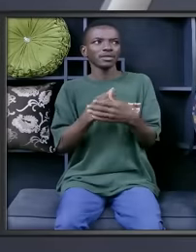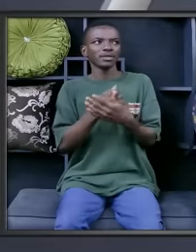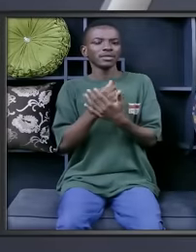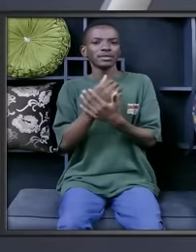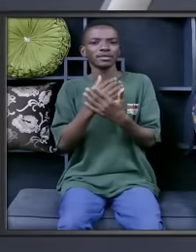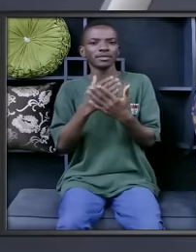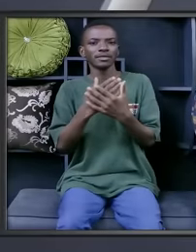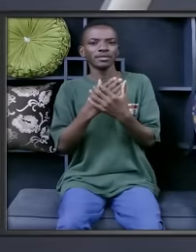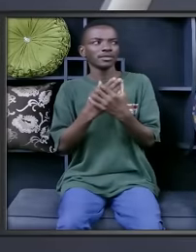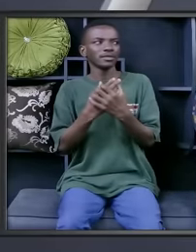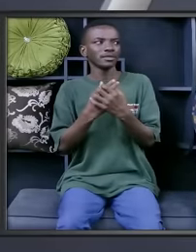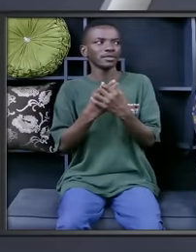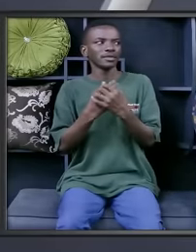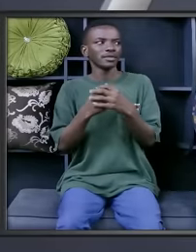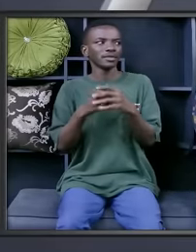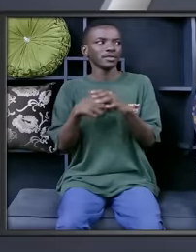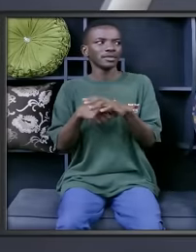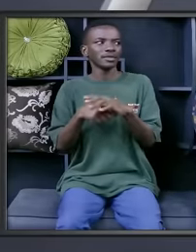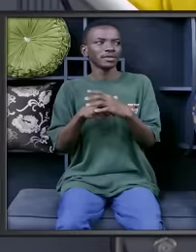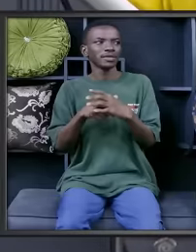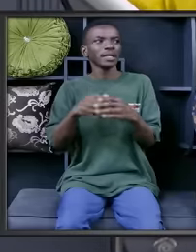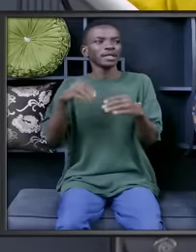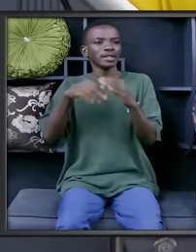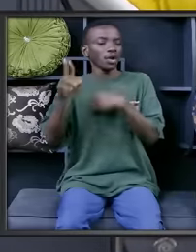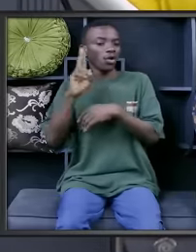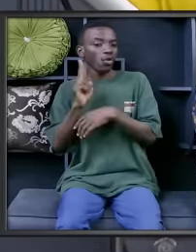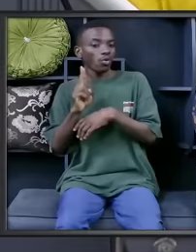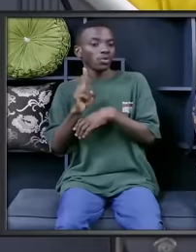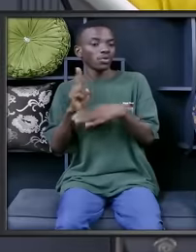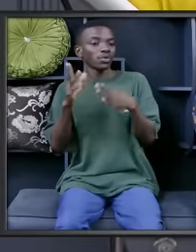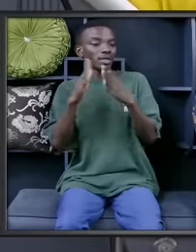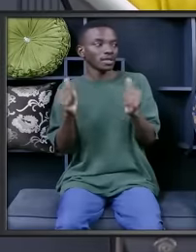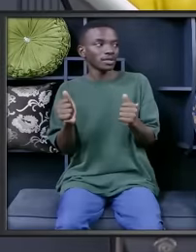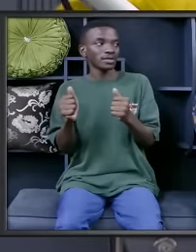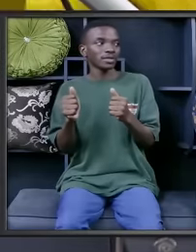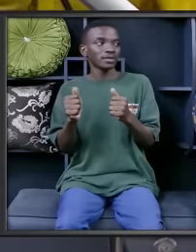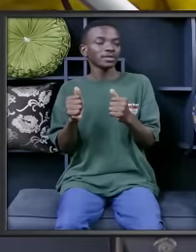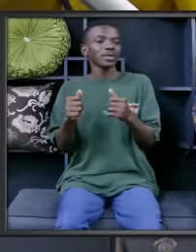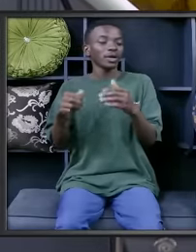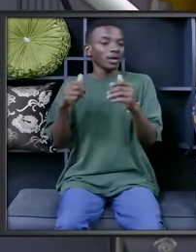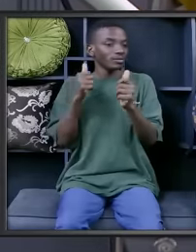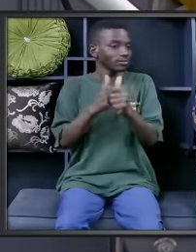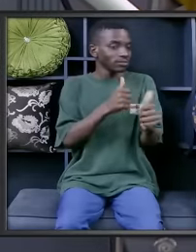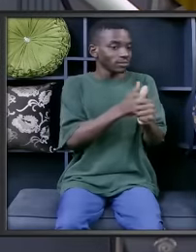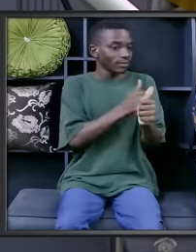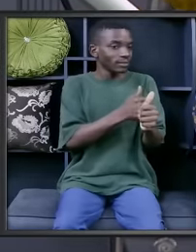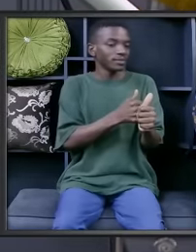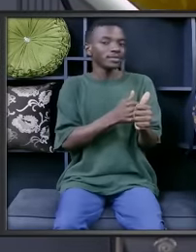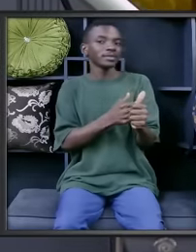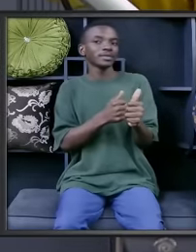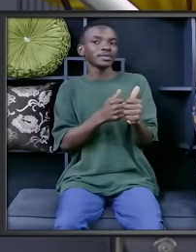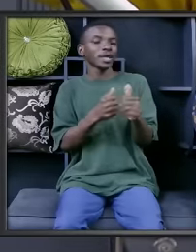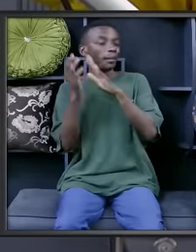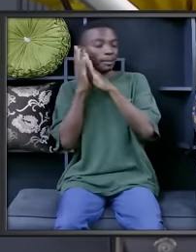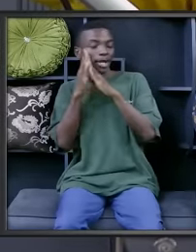For his bedroom. Inside in relations. The uncle's house. Bedroom. Yes, sir. he pursue you reach their